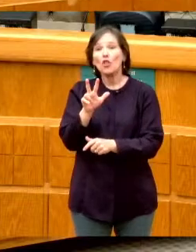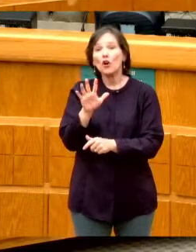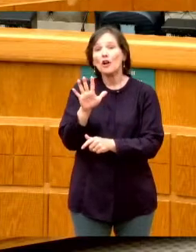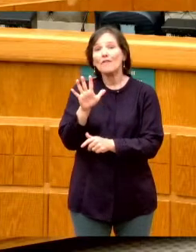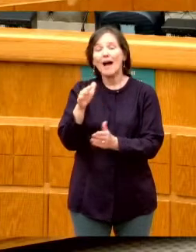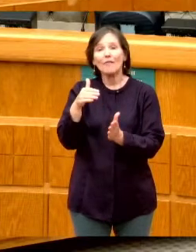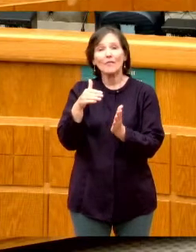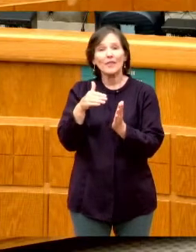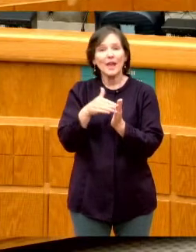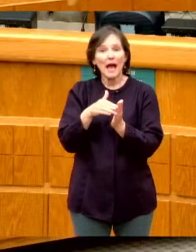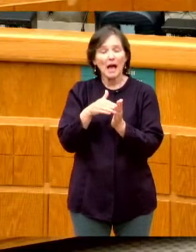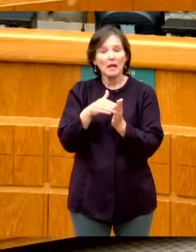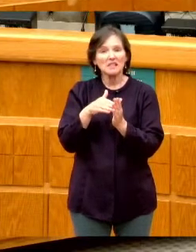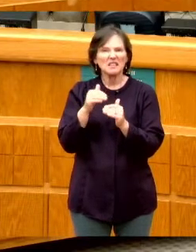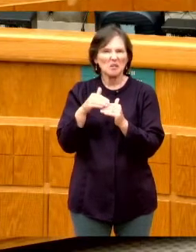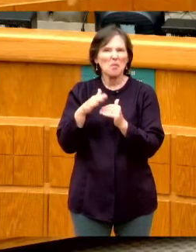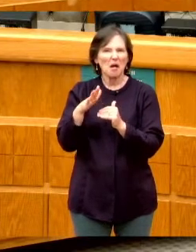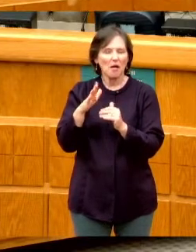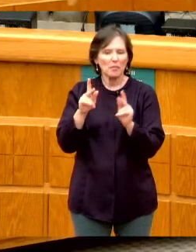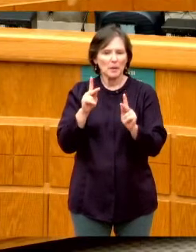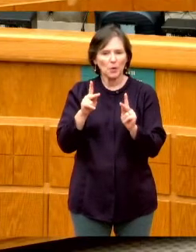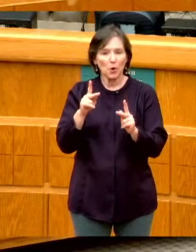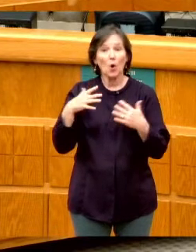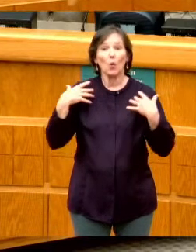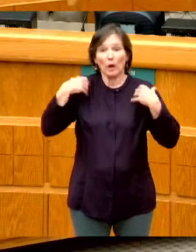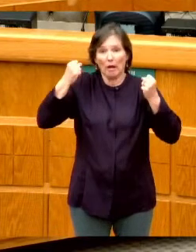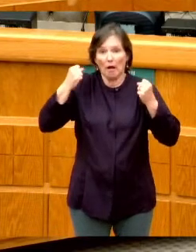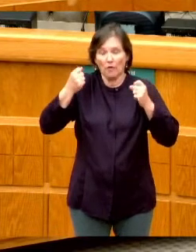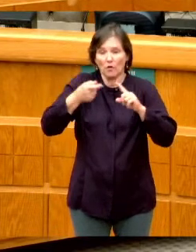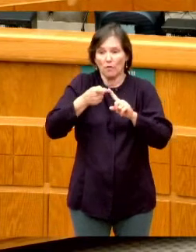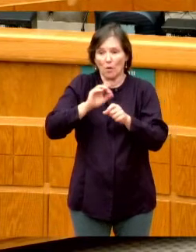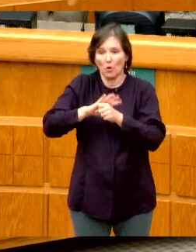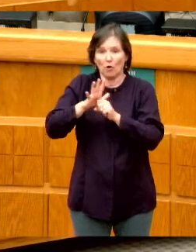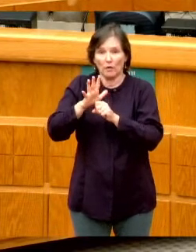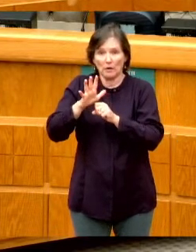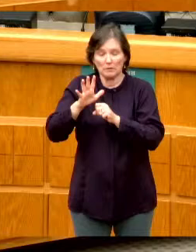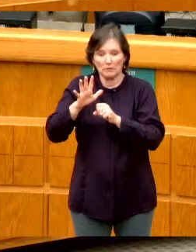35,512 people that have recovered from COVID-19. We also have